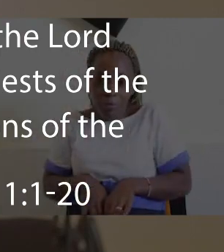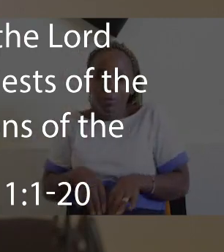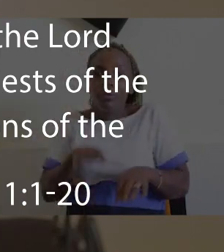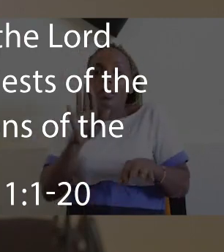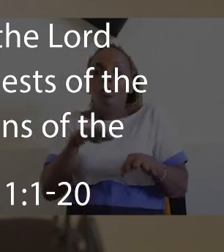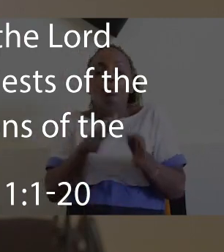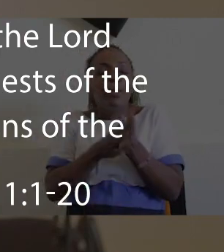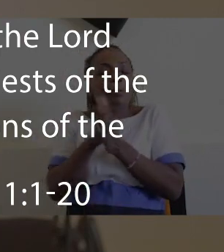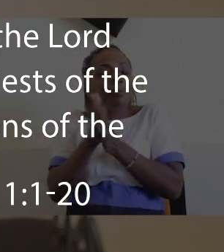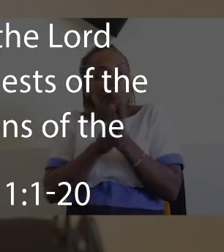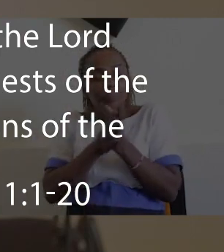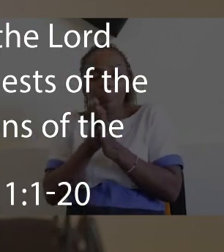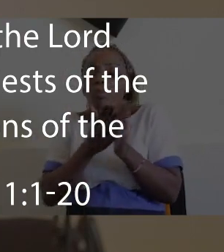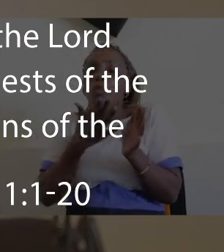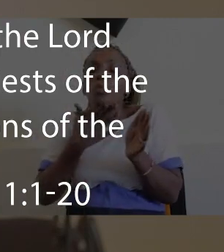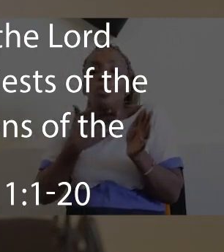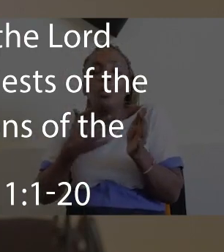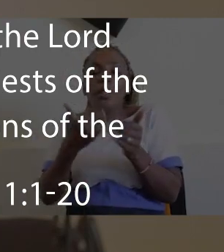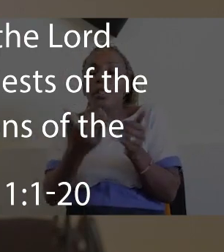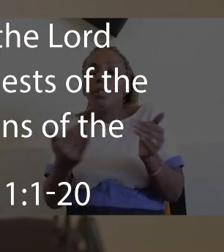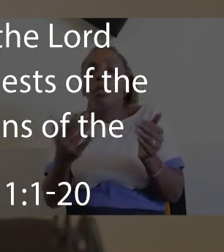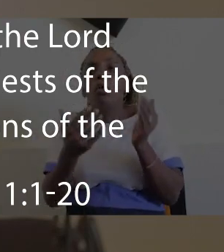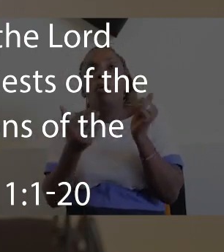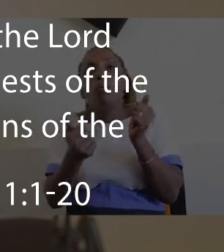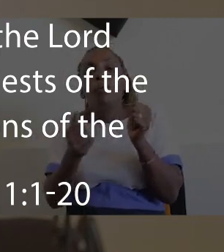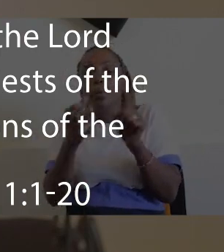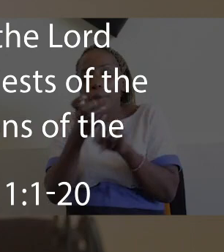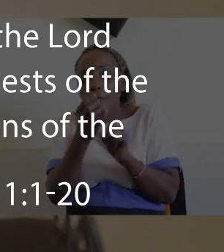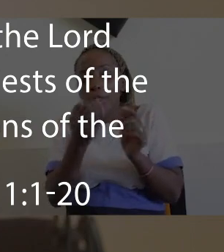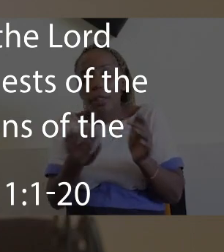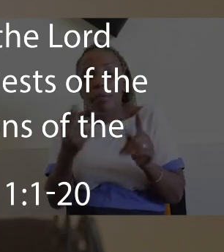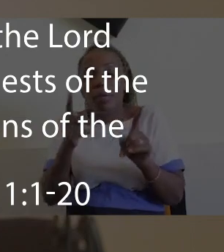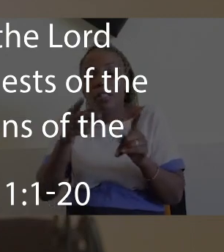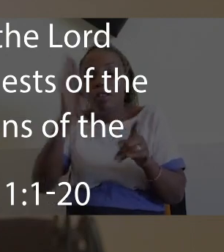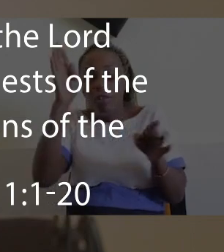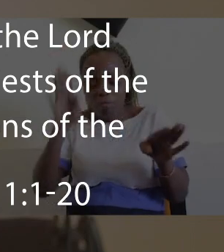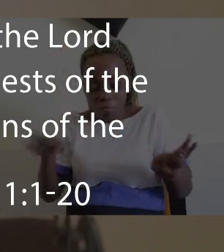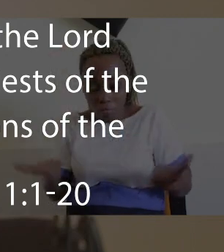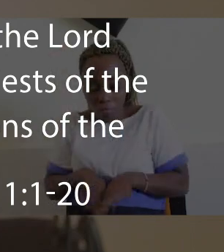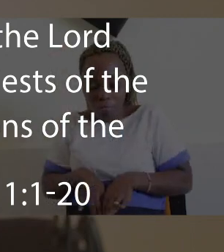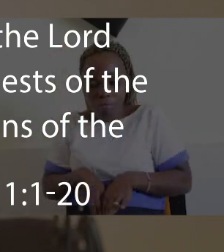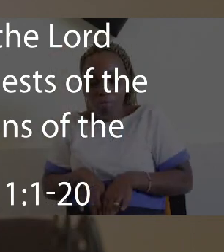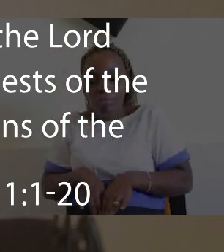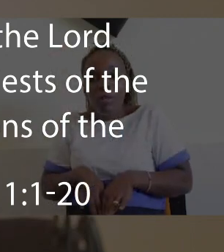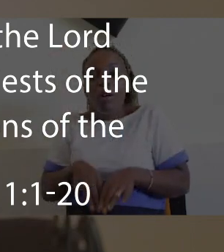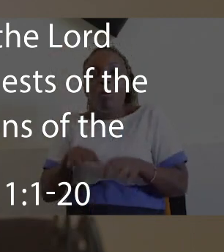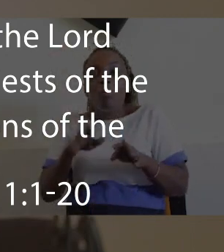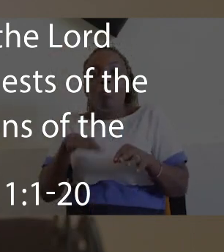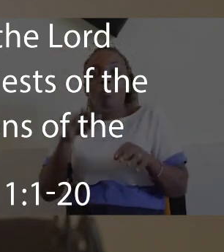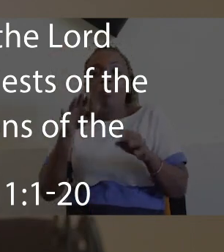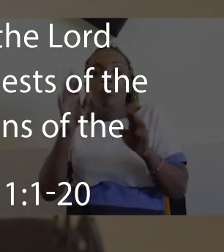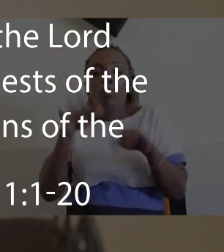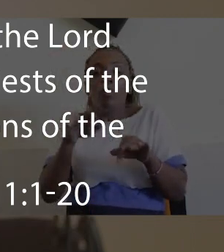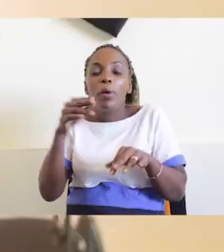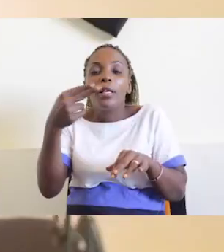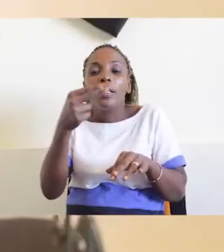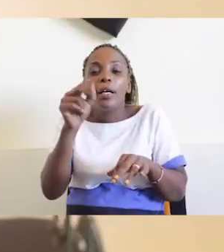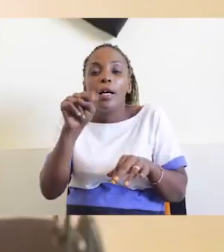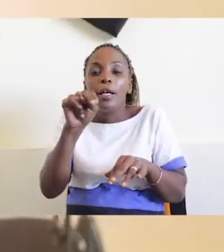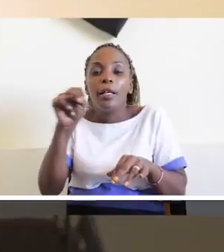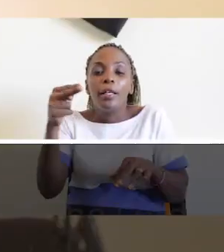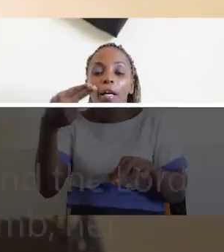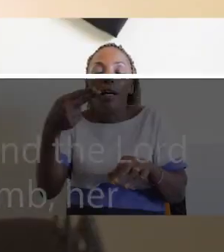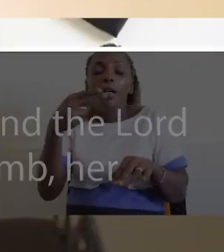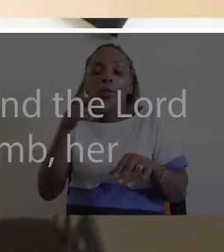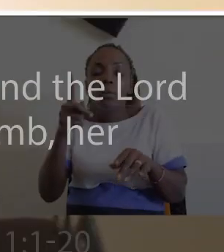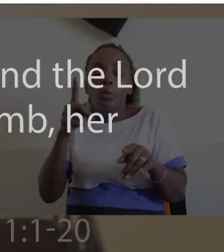desired, she wanted, she longed to have children, but God closed her womb. And so she